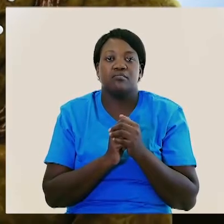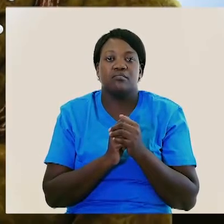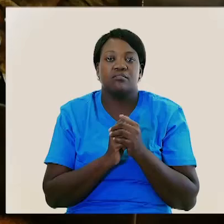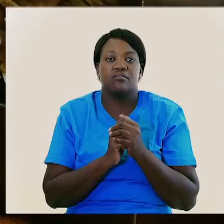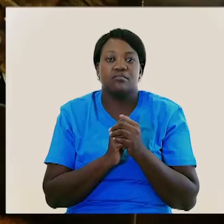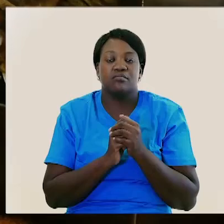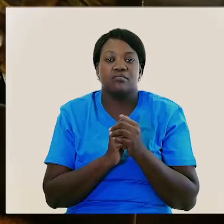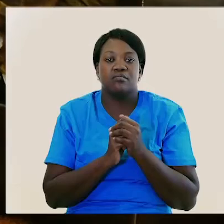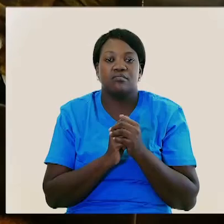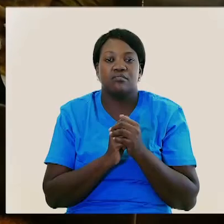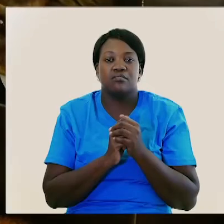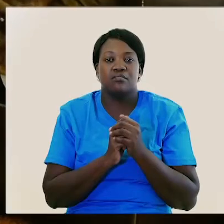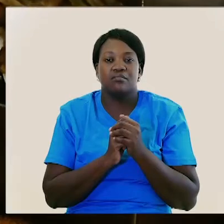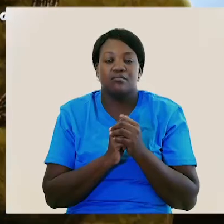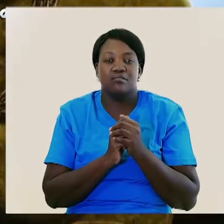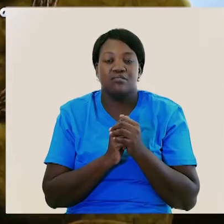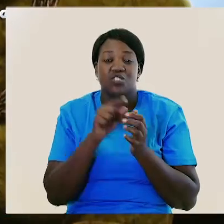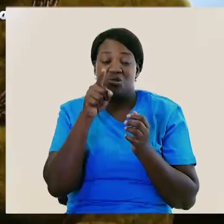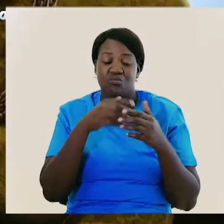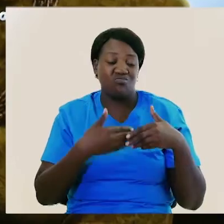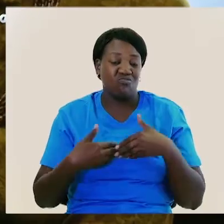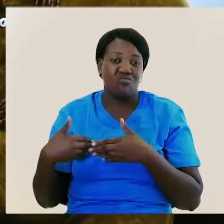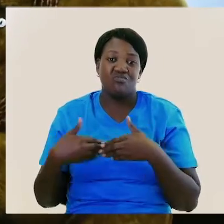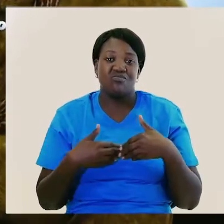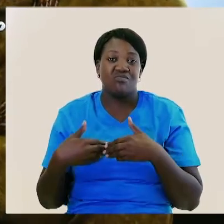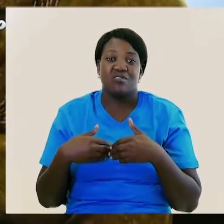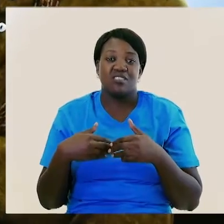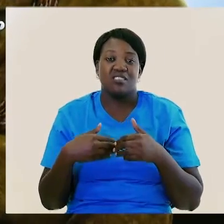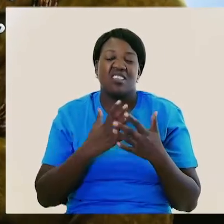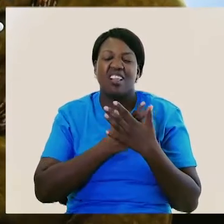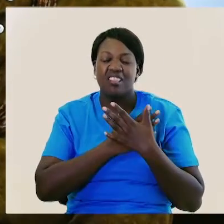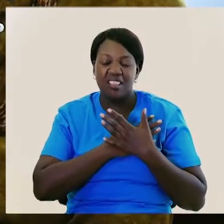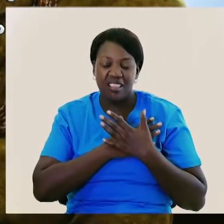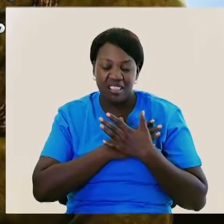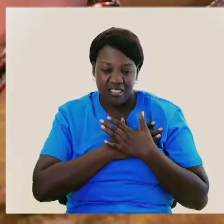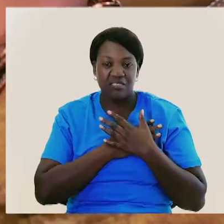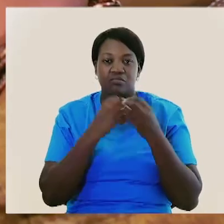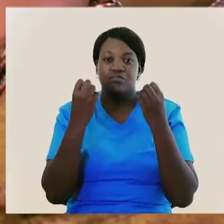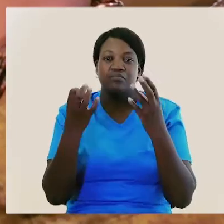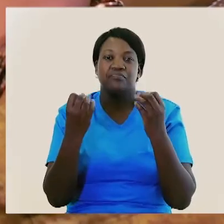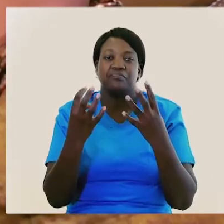Huh? you are our baby. And we love you so much.